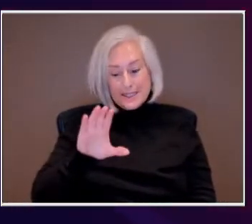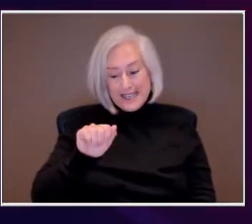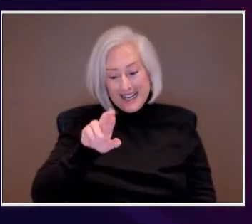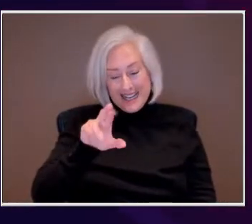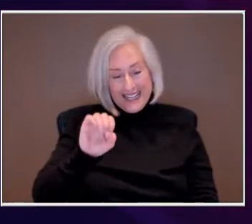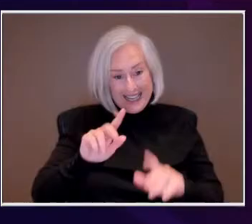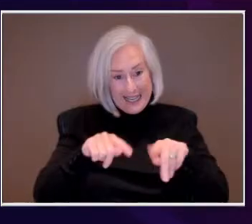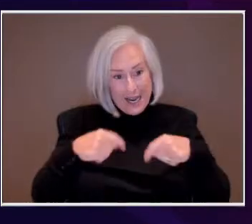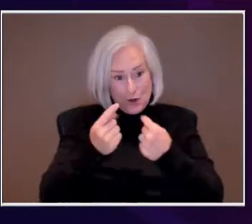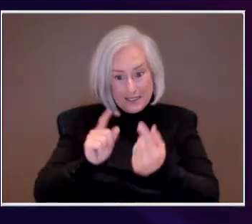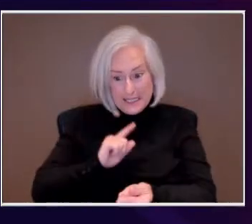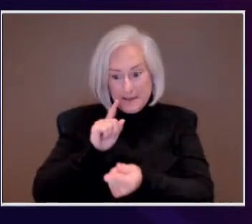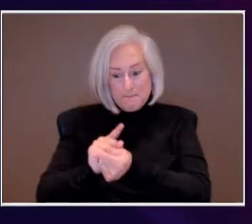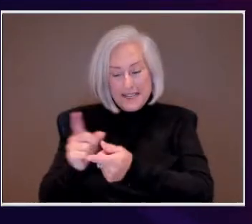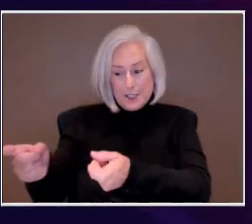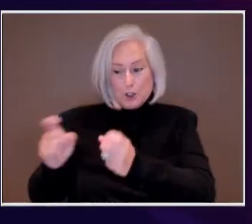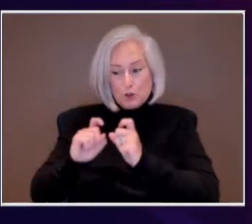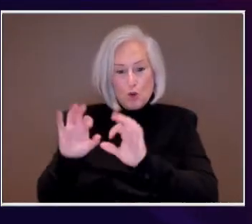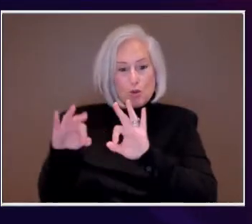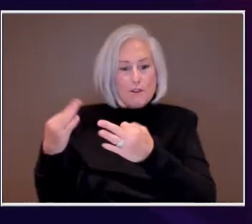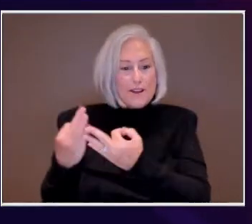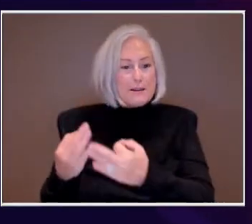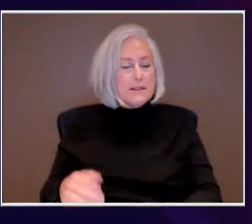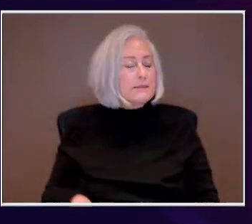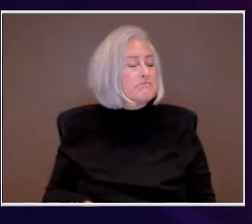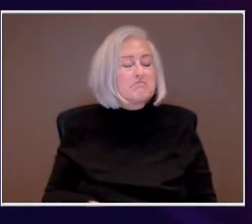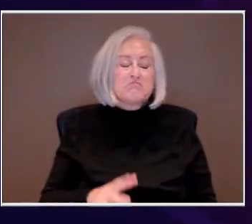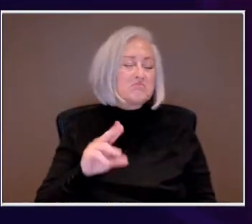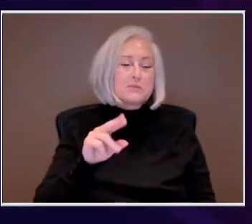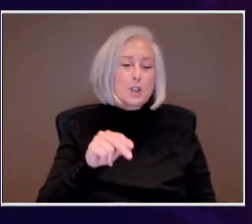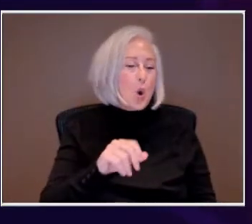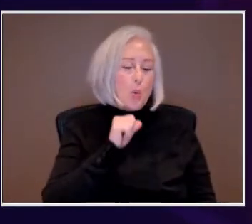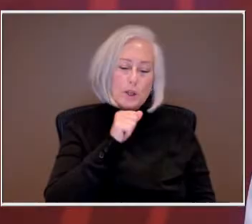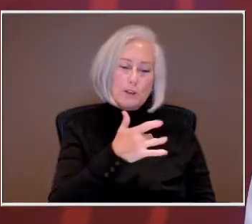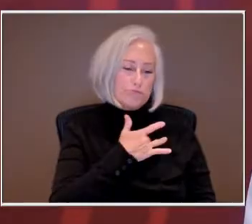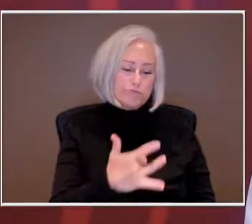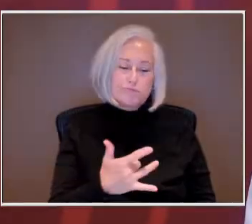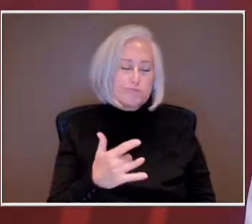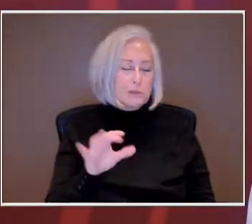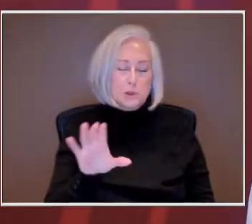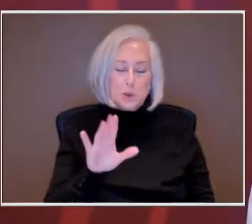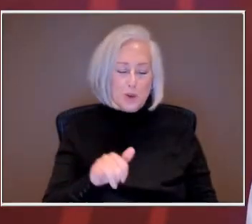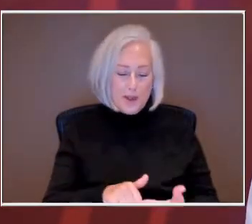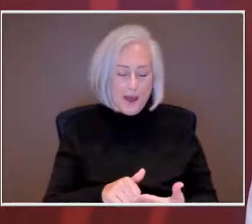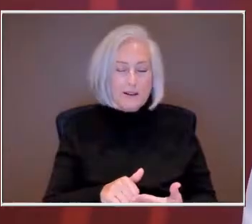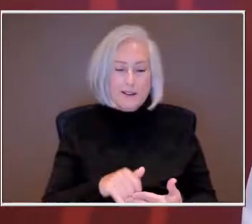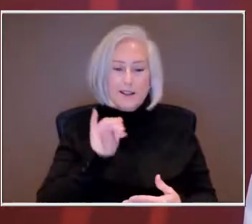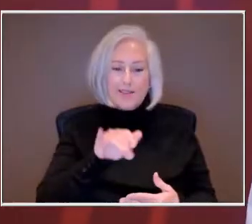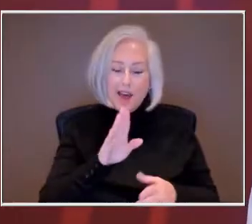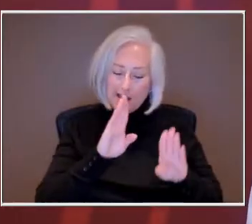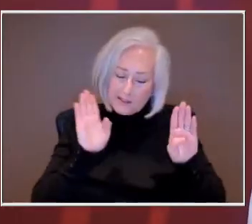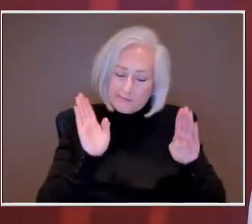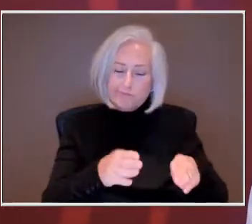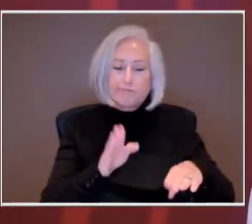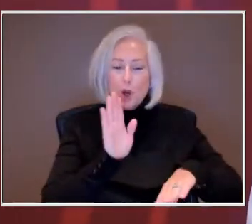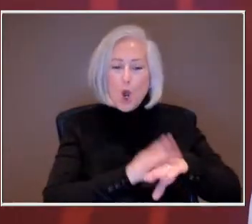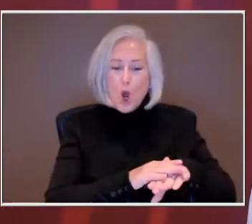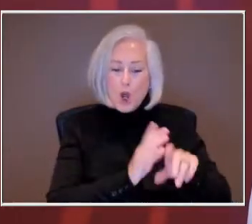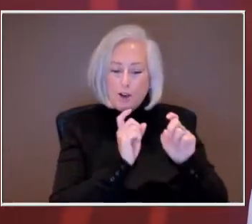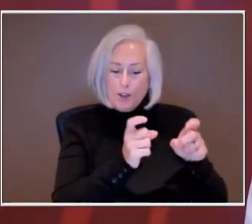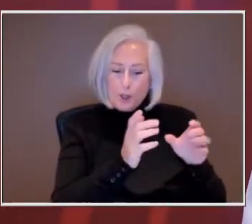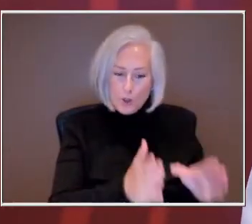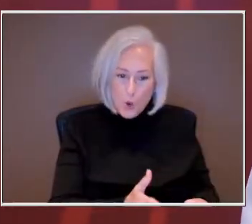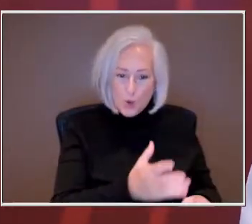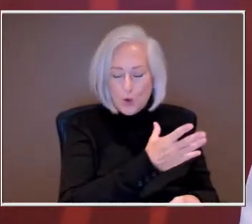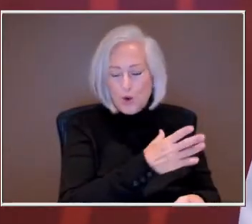them or gotten to meet them? No, and we usually don't. That's a special interaction that that the donor and recipient family has, but I have not